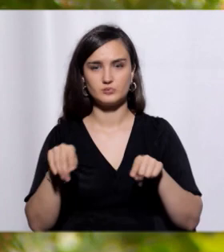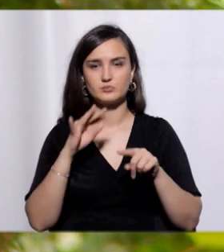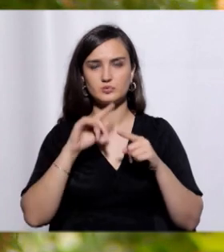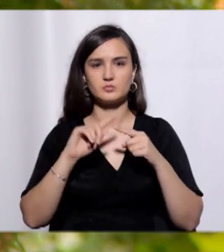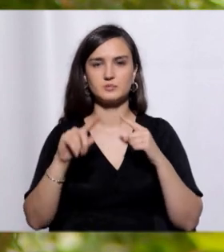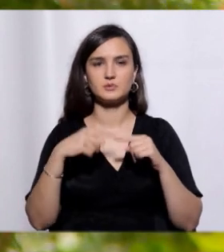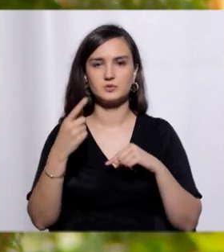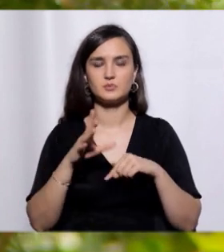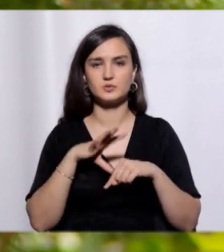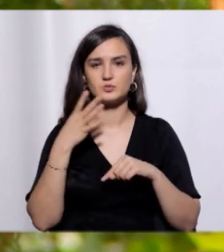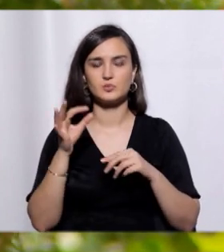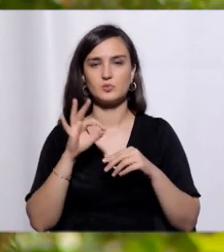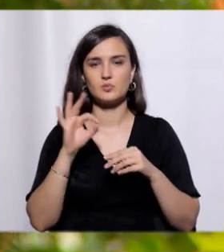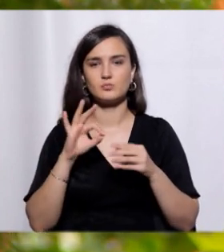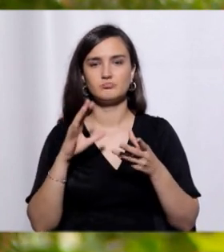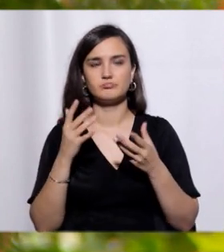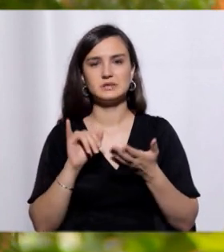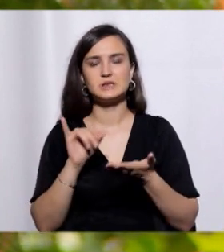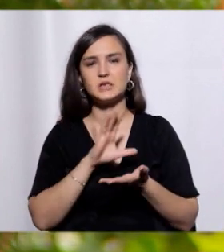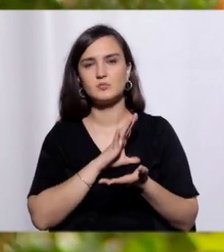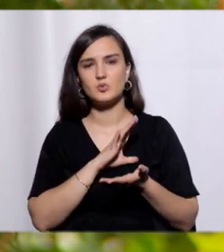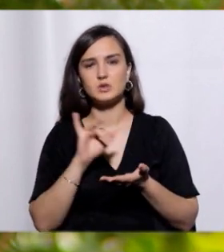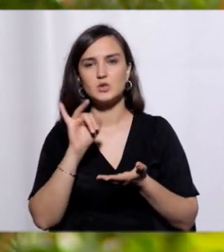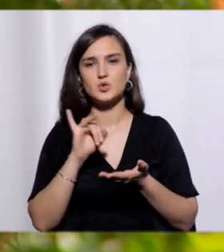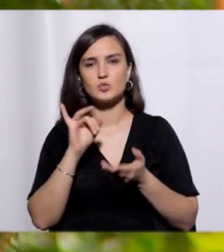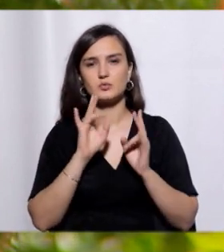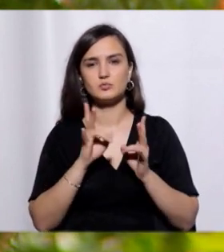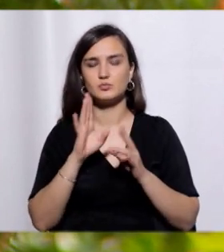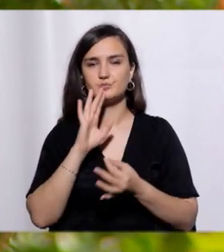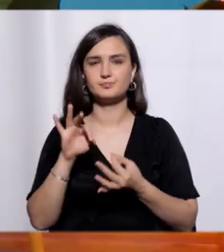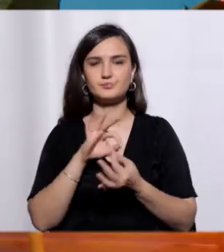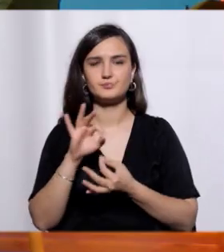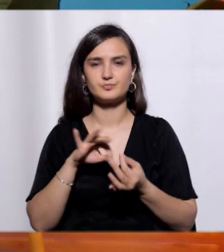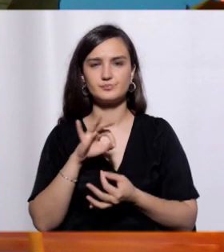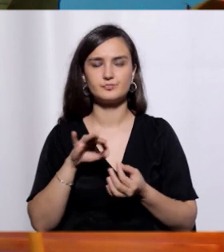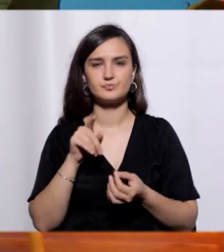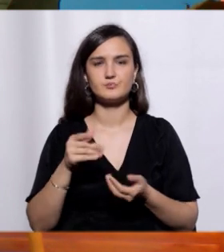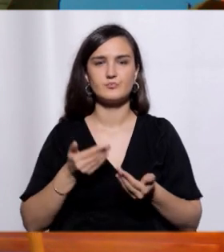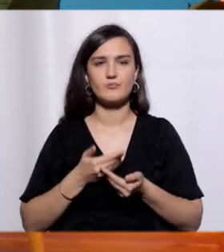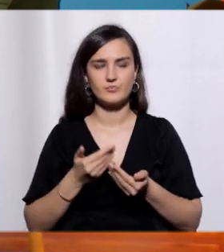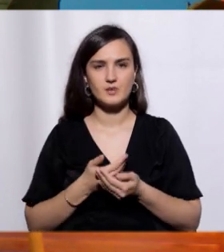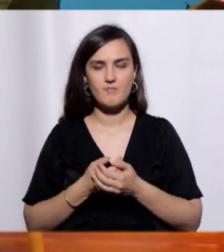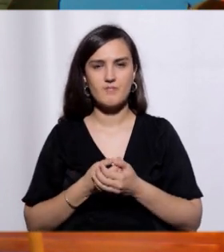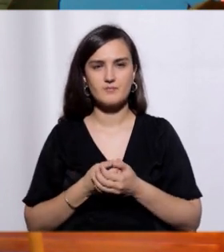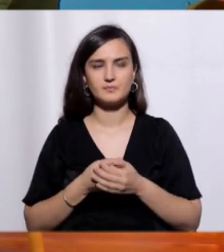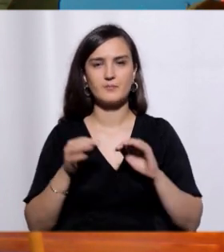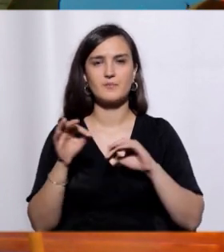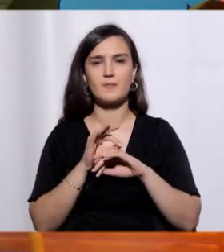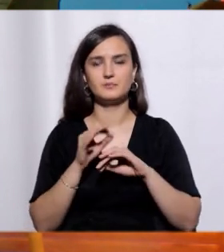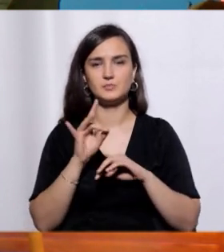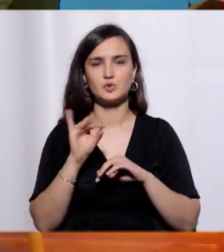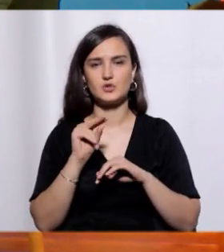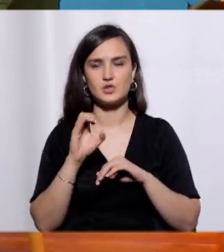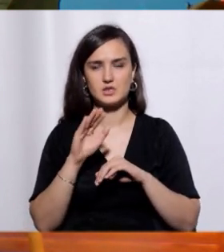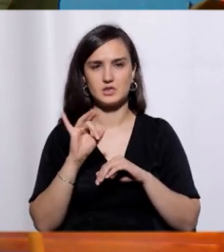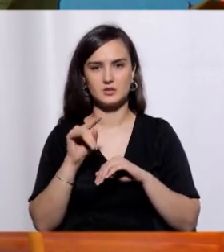talked about the summary. This is the story of the orphan girl who battles through life, the marriage with